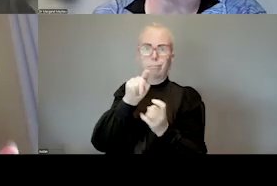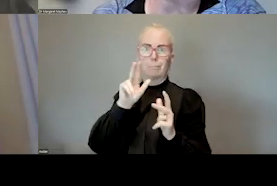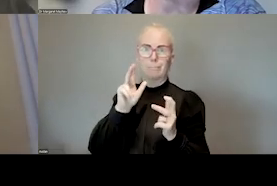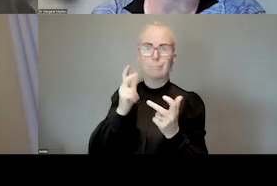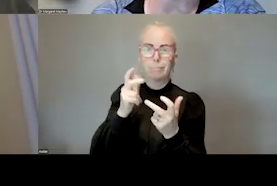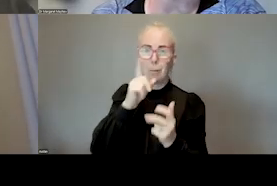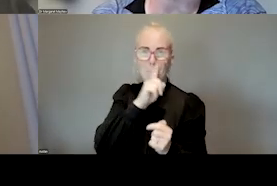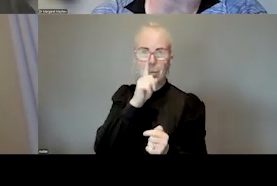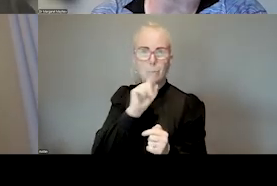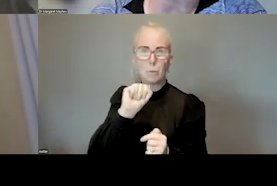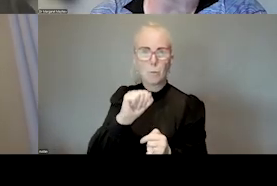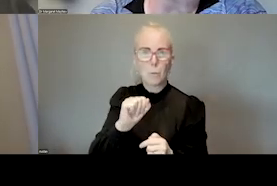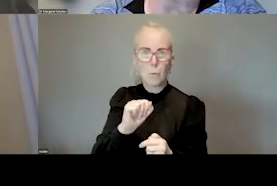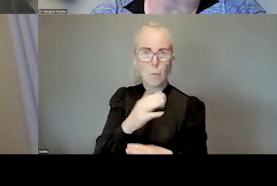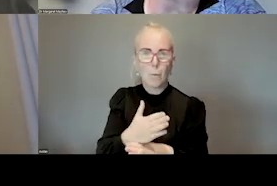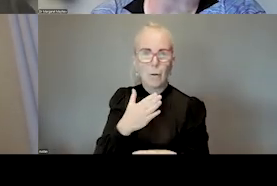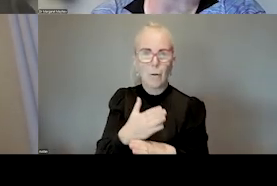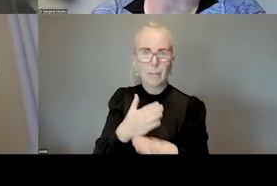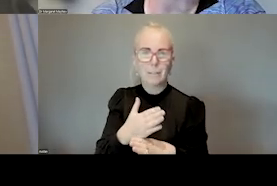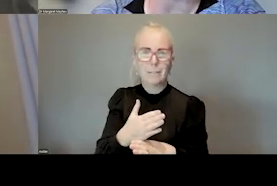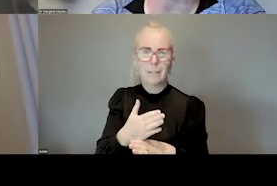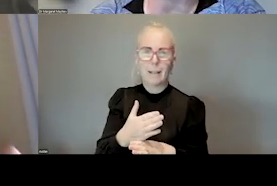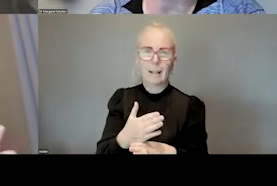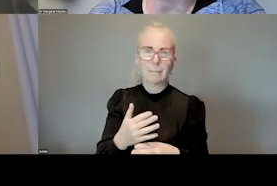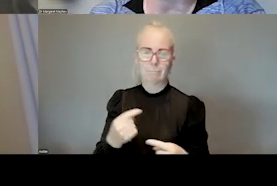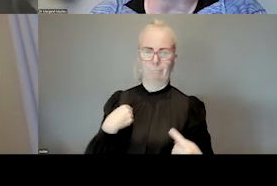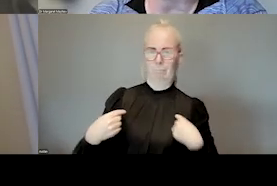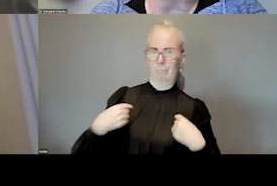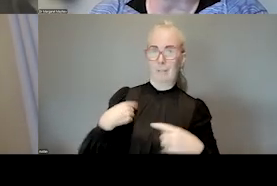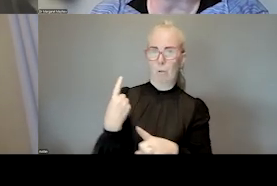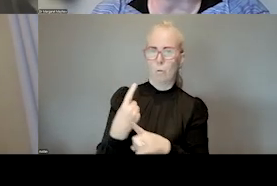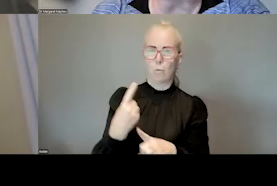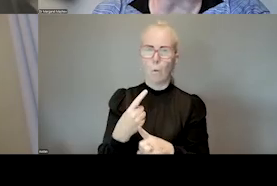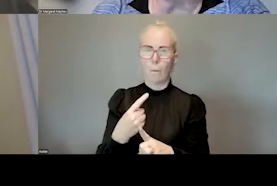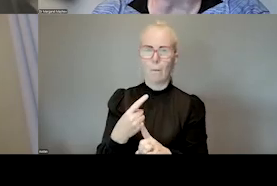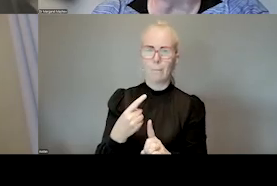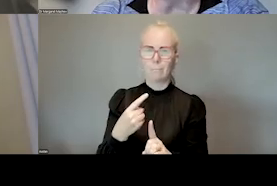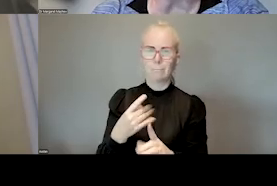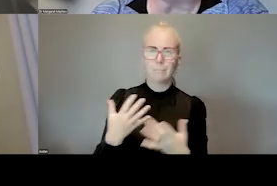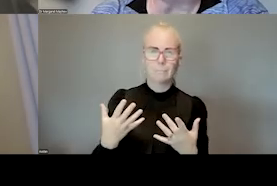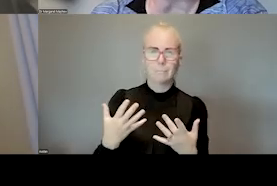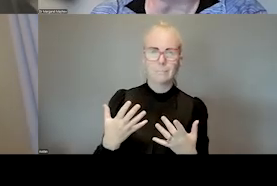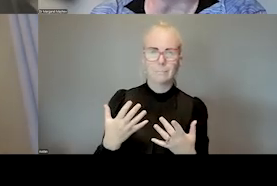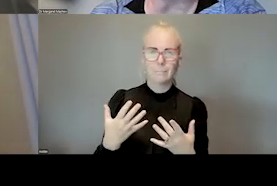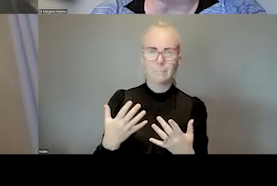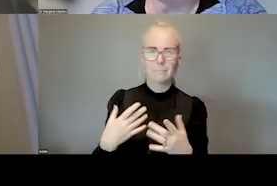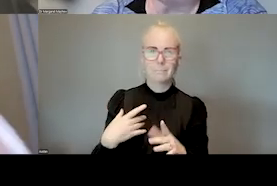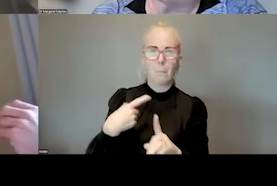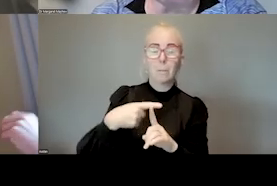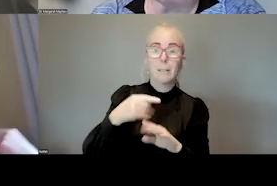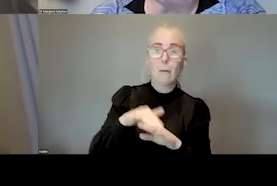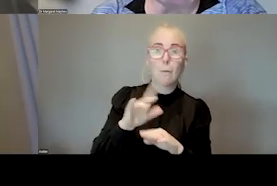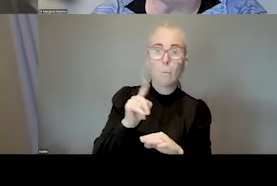like, this is this amazing thing that I'm doing, and here it is. You just Yeah. like you're really quick, punchy. Now, should I try and use complex